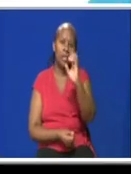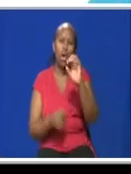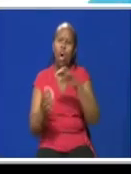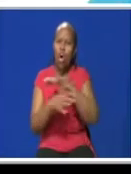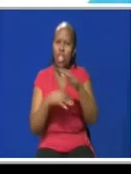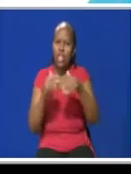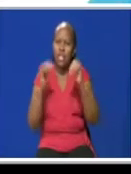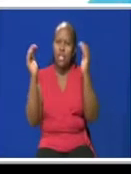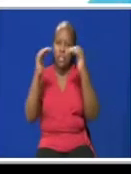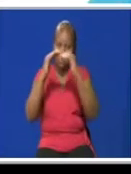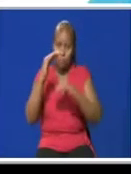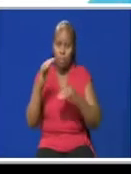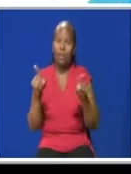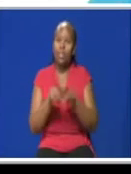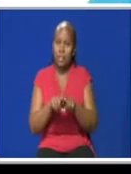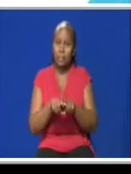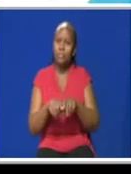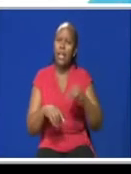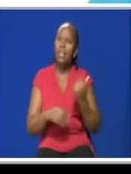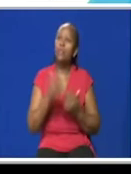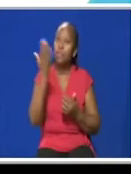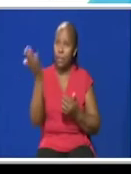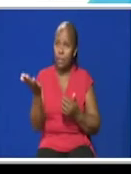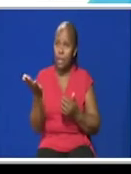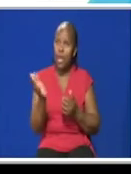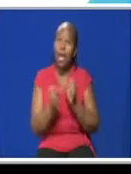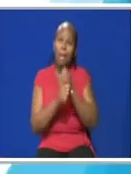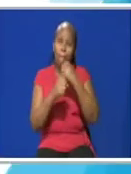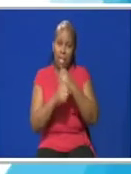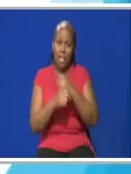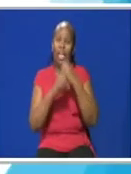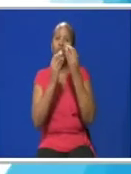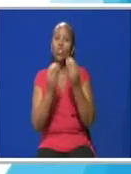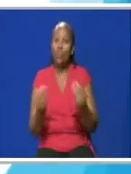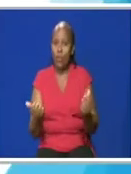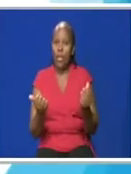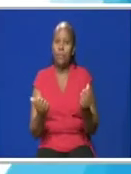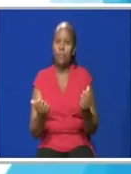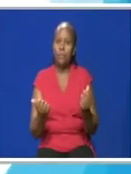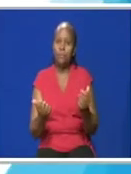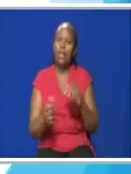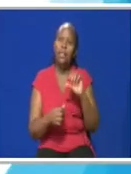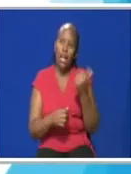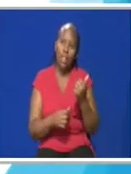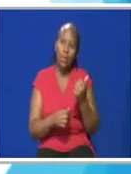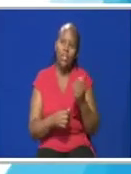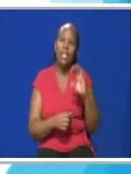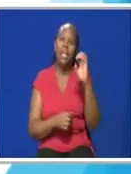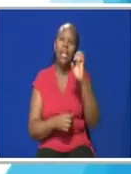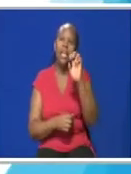subtopics in algebra. Another one is forming and solving. The other one, we